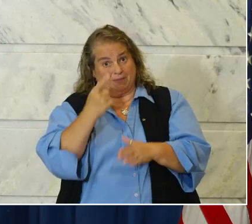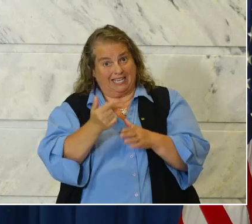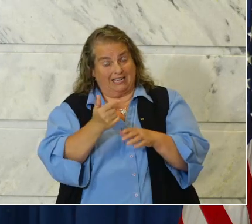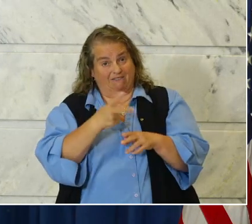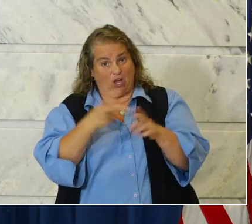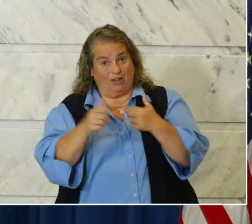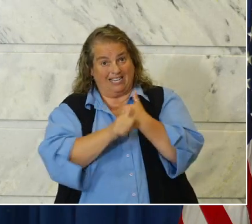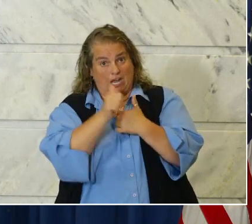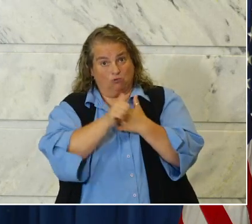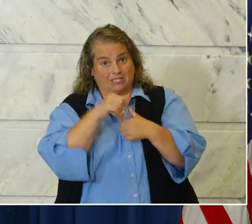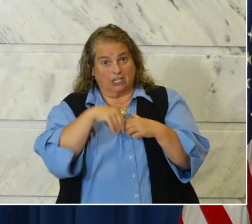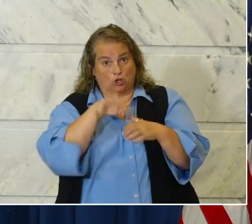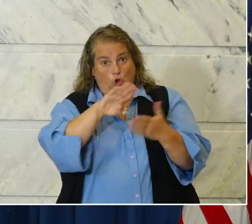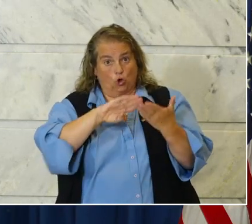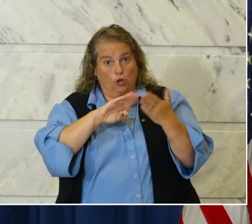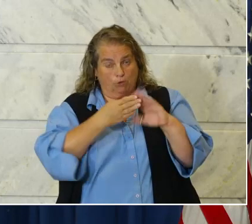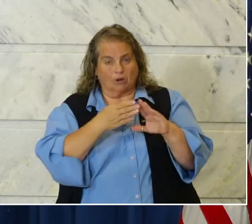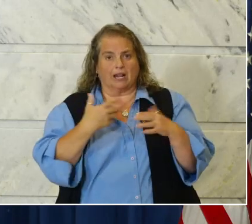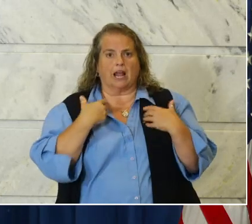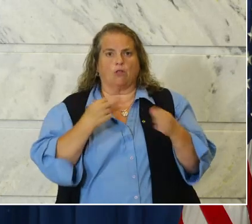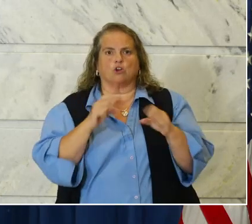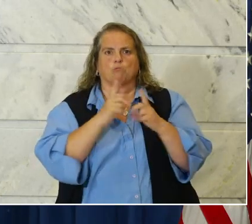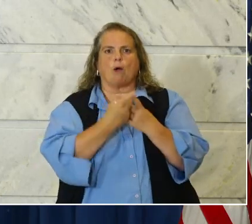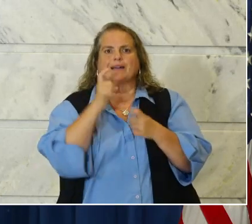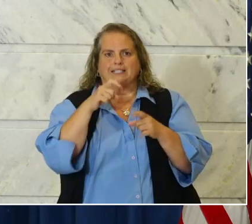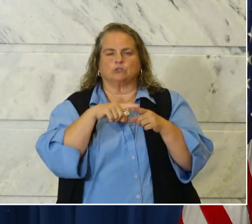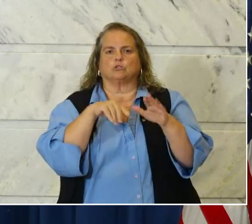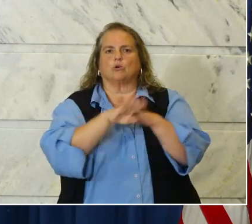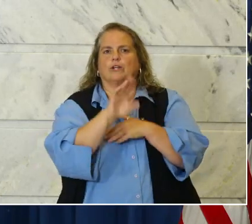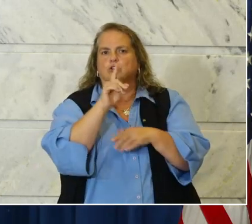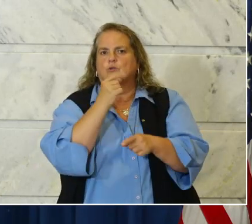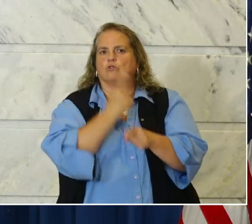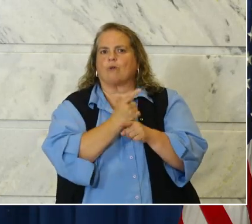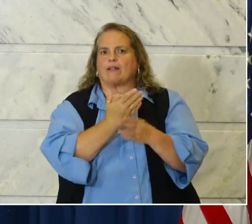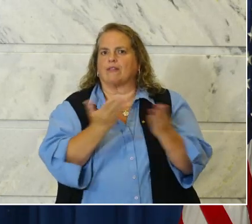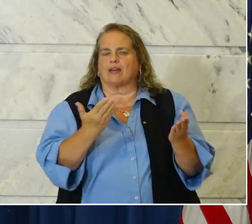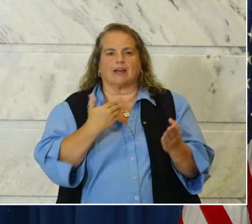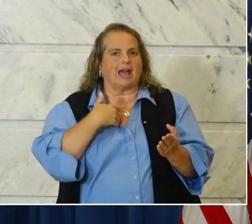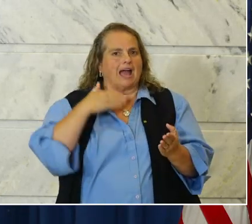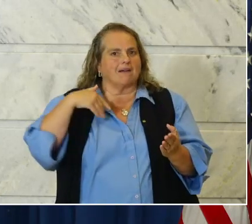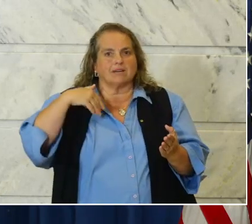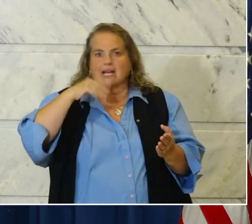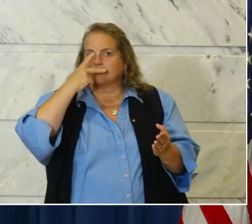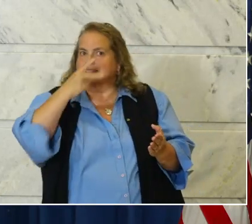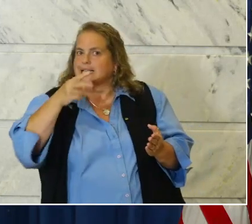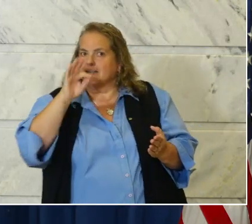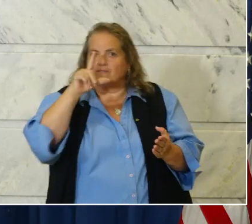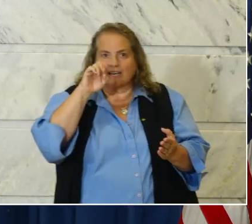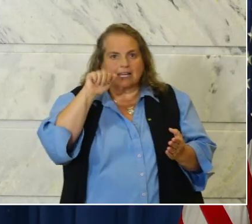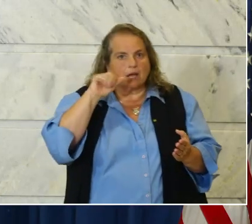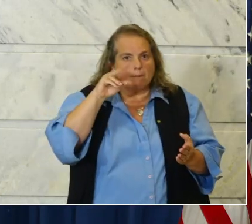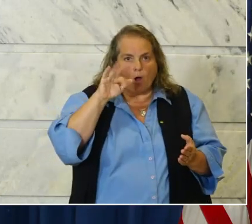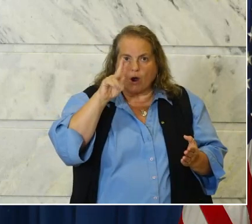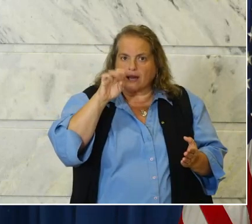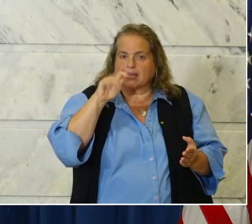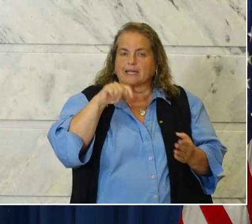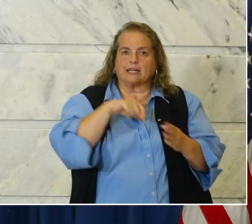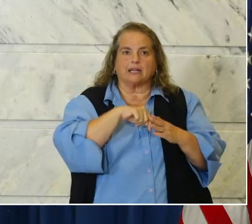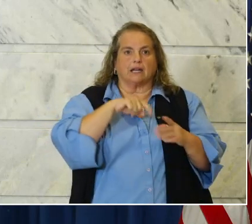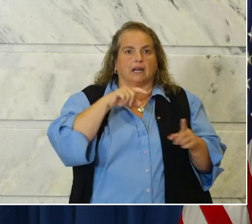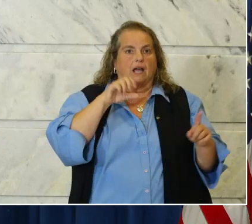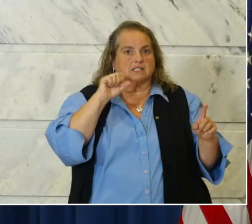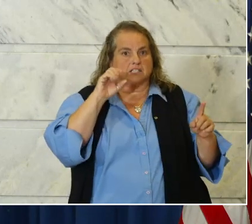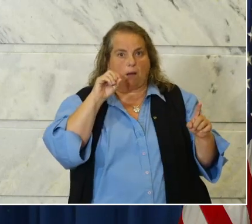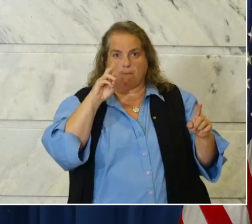community, let's step up and do the right thing. I haven't seen the flea markets in Somerset. I can't attest to whether they're being done safely or